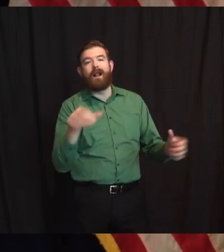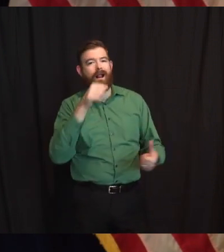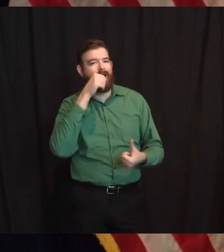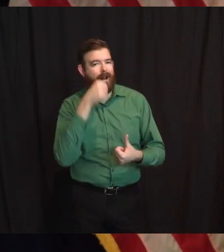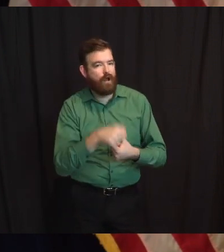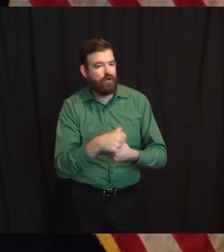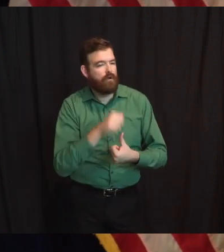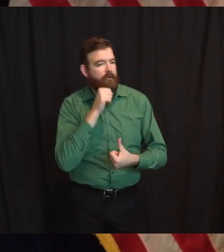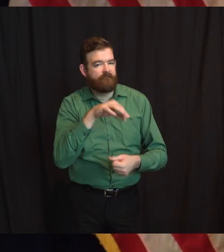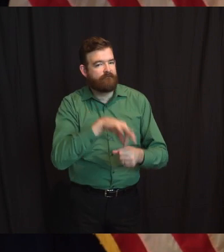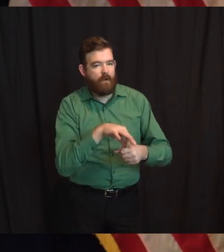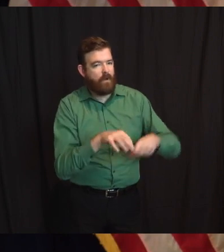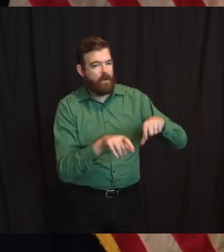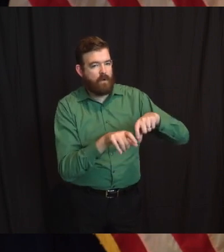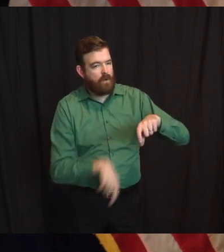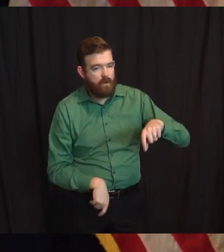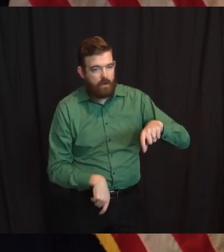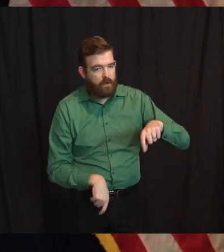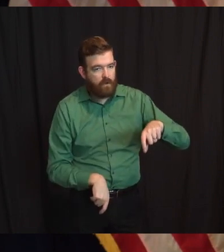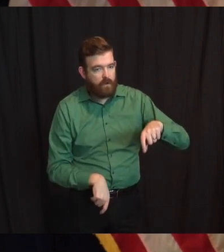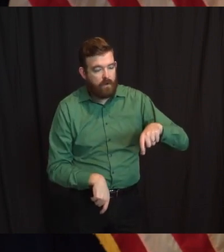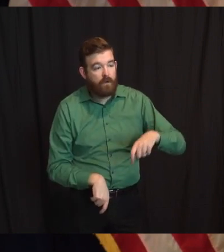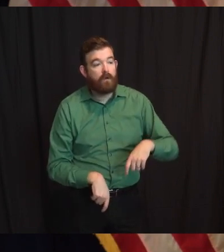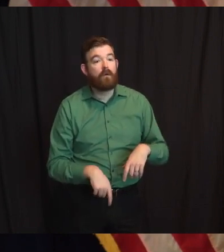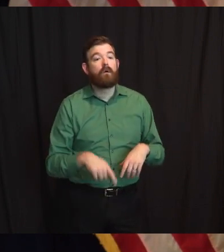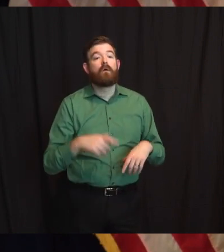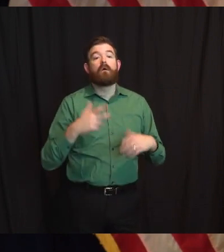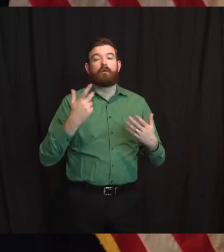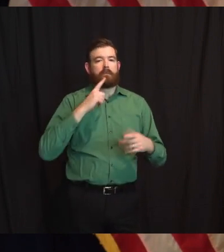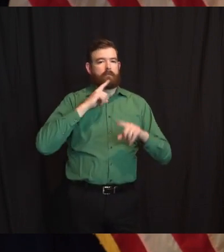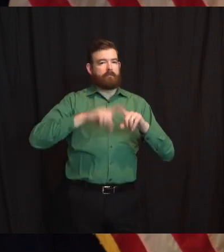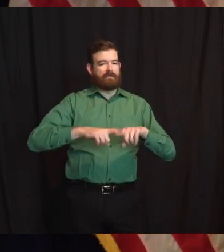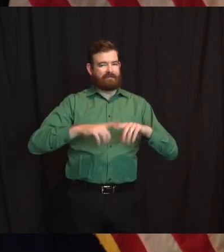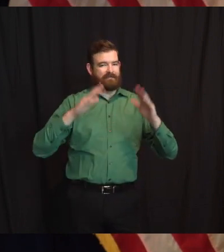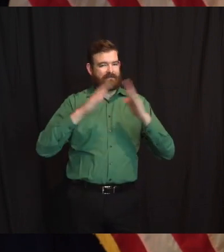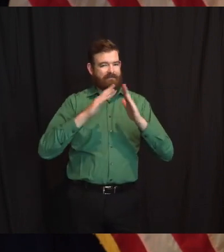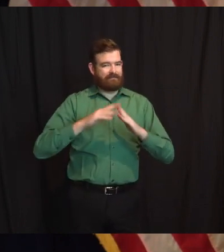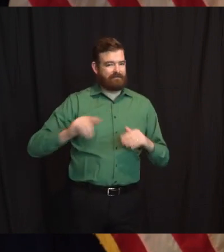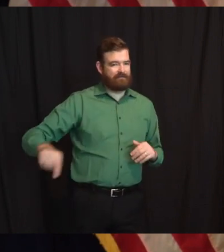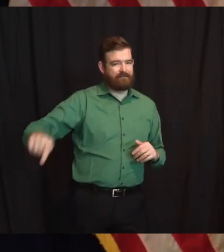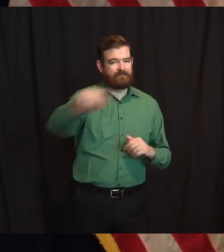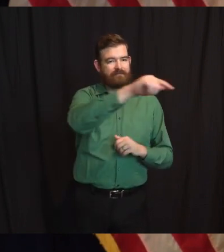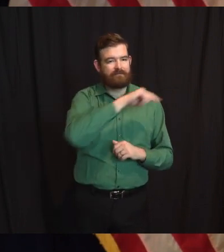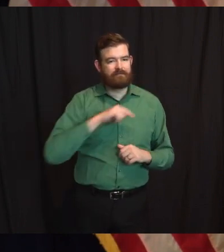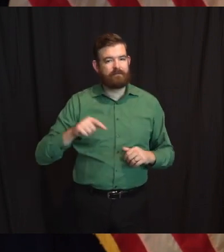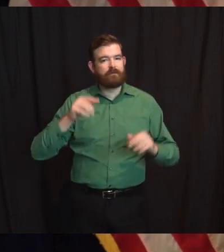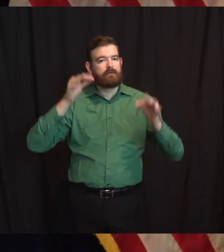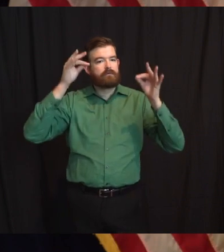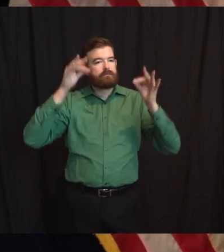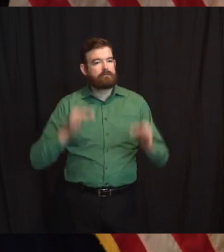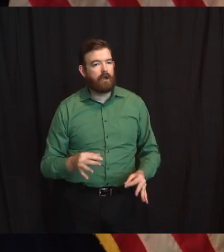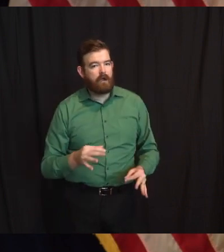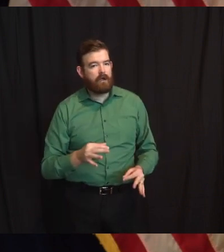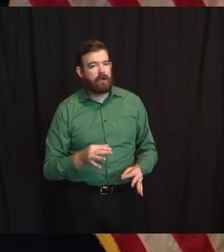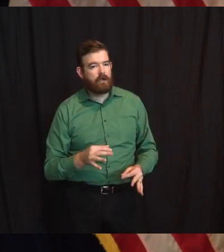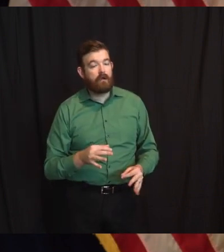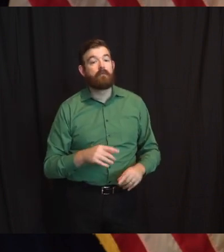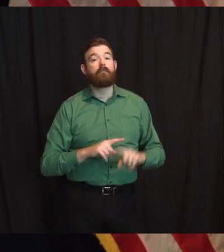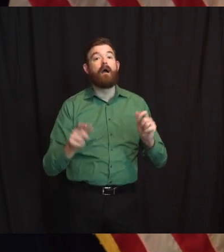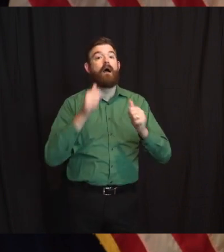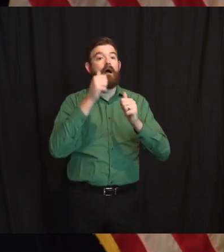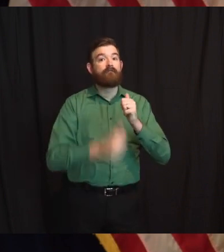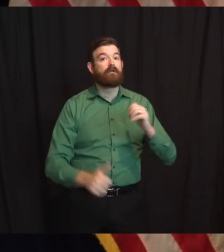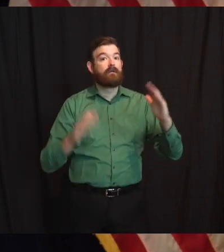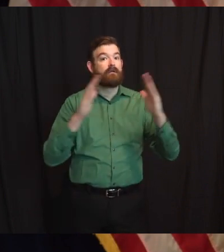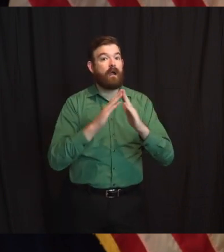said really two things. Number one, each municipality needs at least one polling place, and there needs to be at least